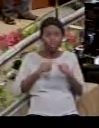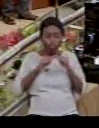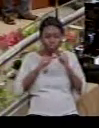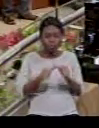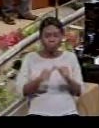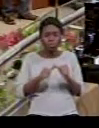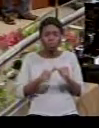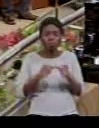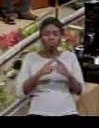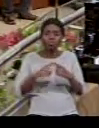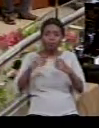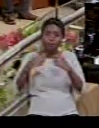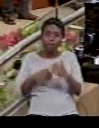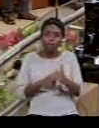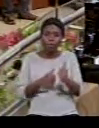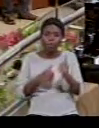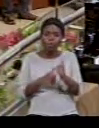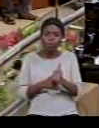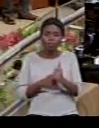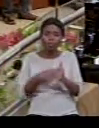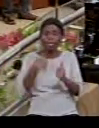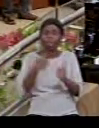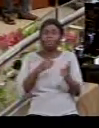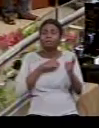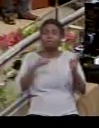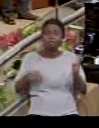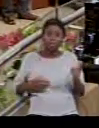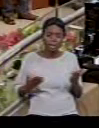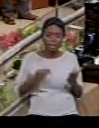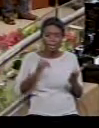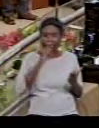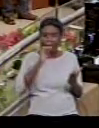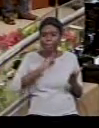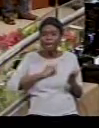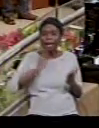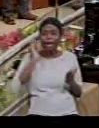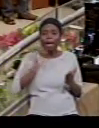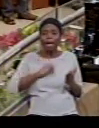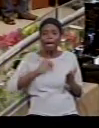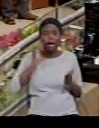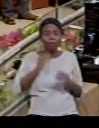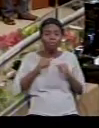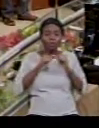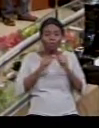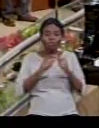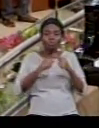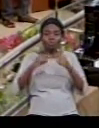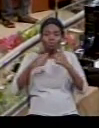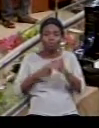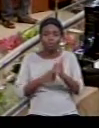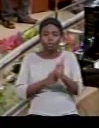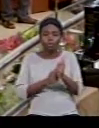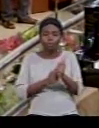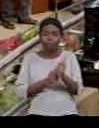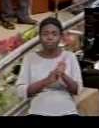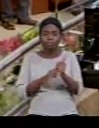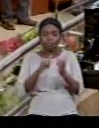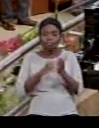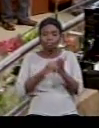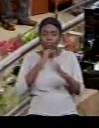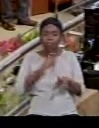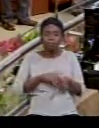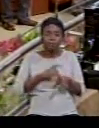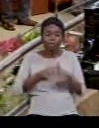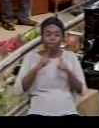on following. Tell the Lord, here am I will keep on following. It is time to pray now.